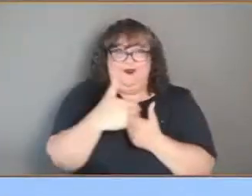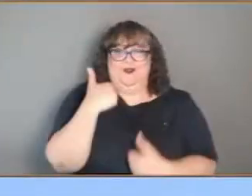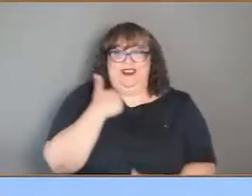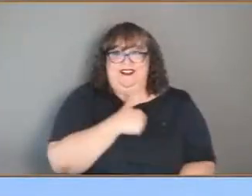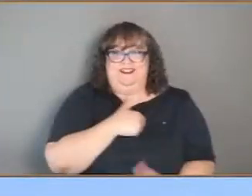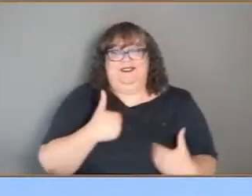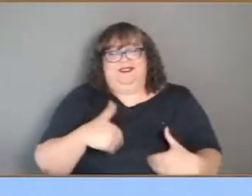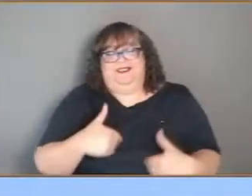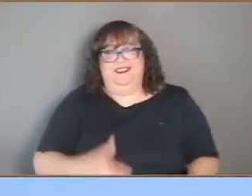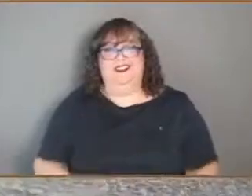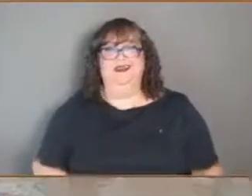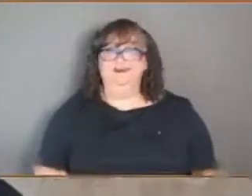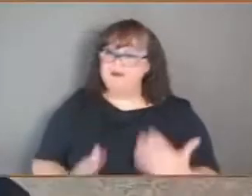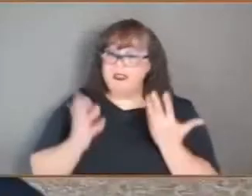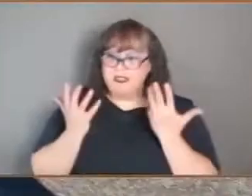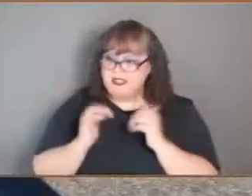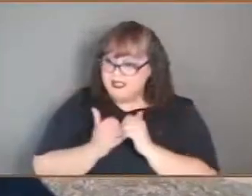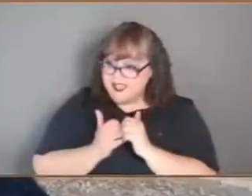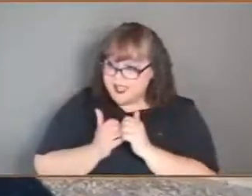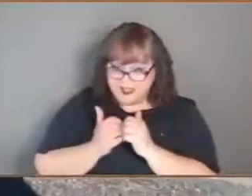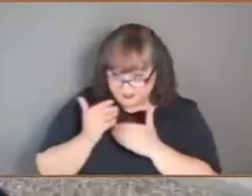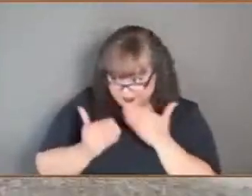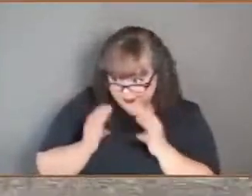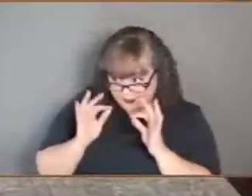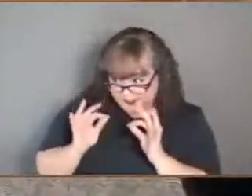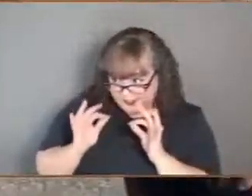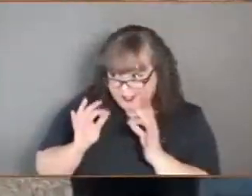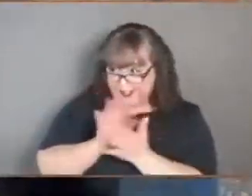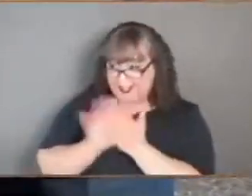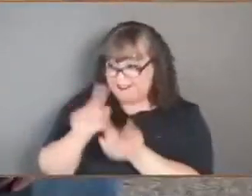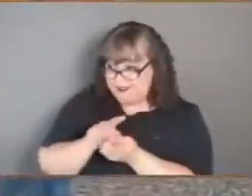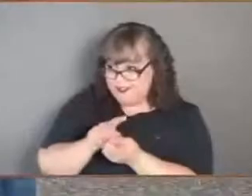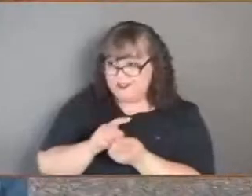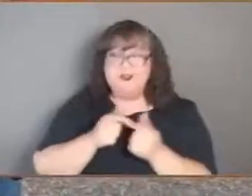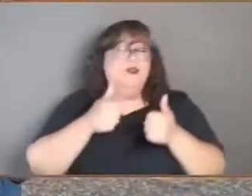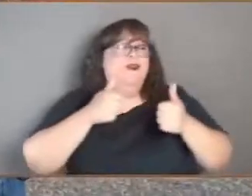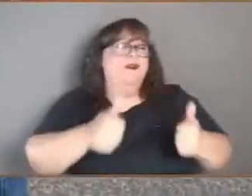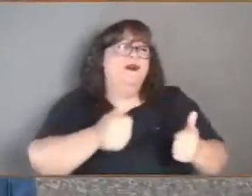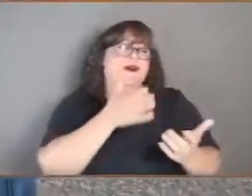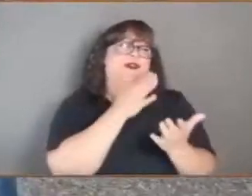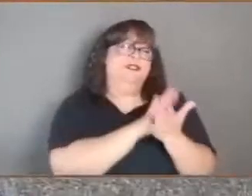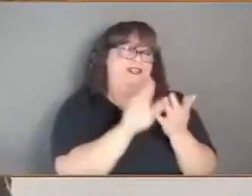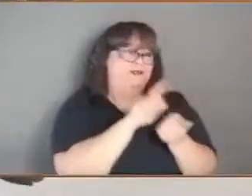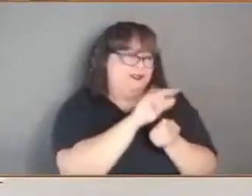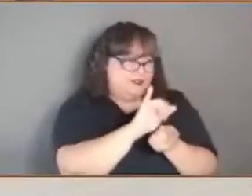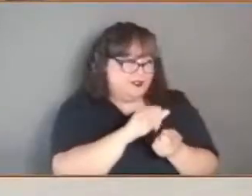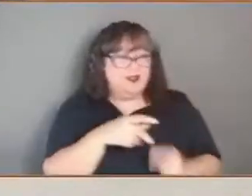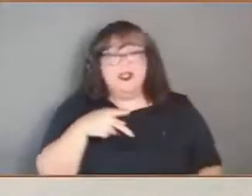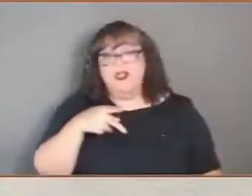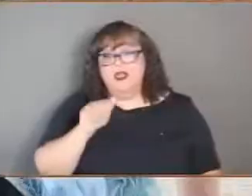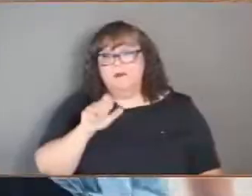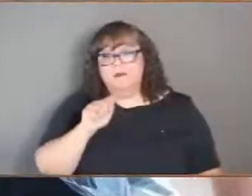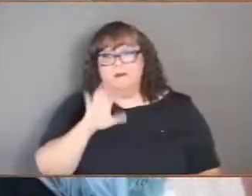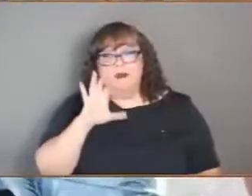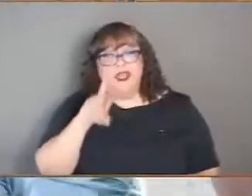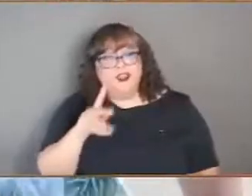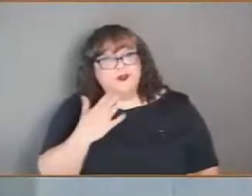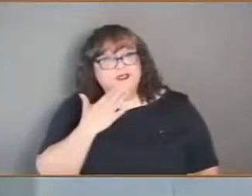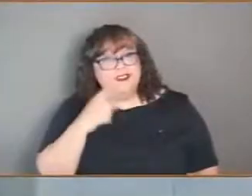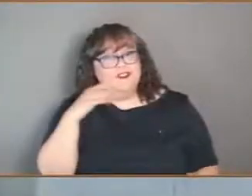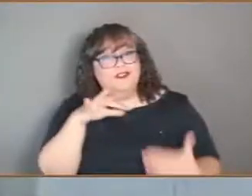How's it going? So nice to meet you. It's going good. Good to meet you as well. Thanks so much for taking us around. This is